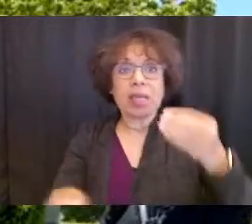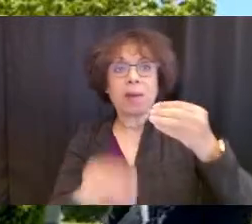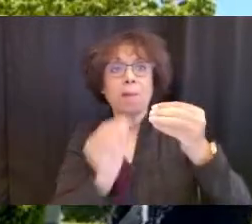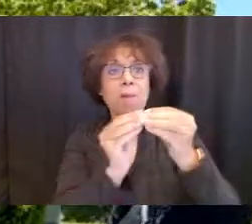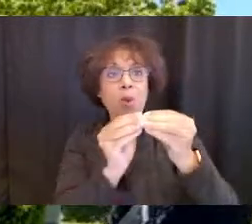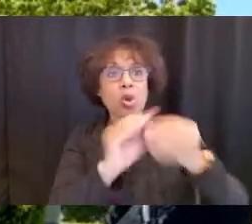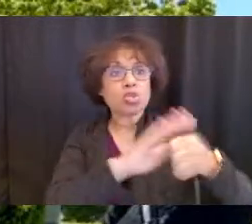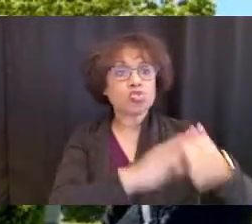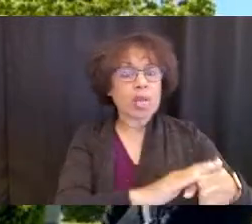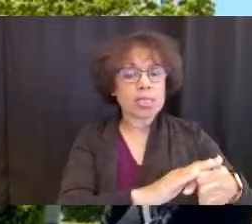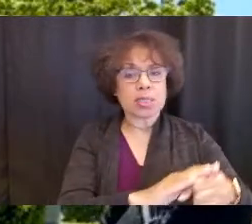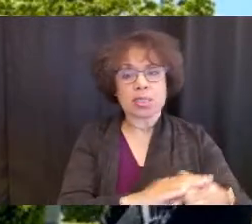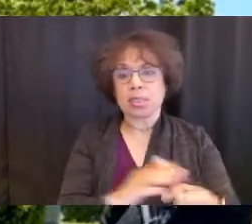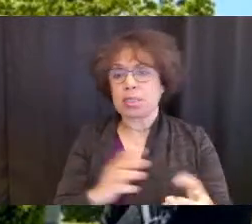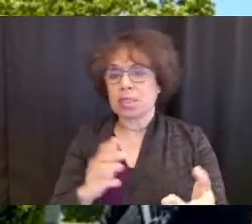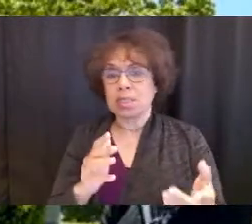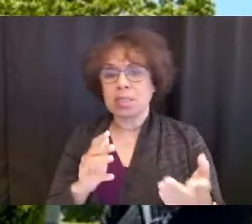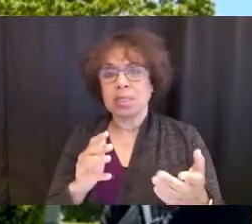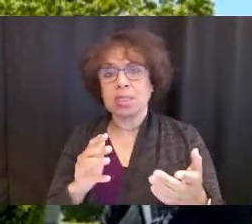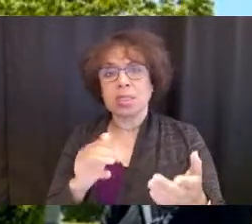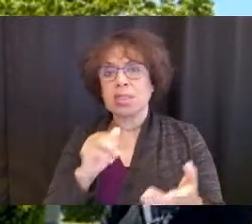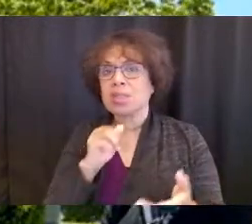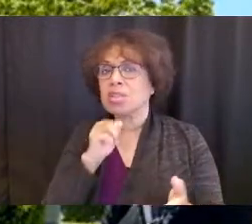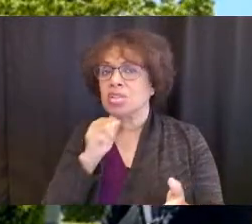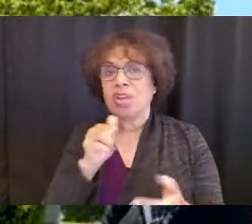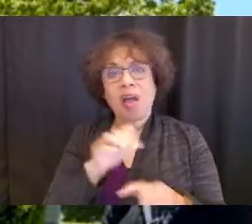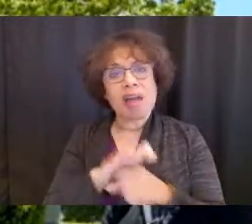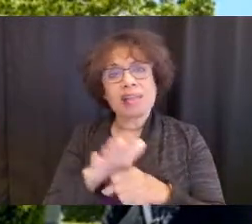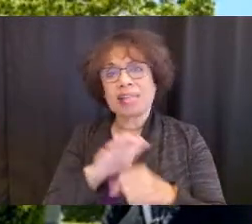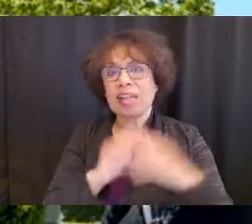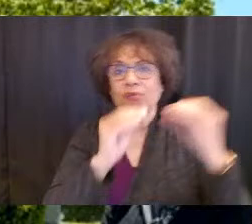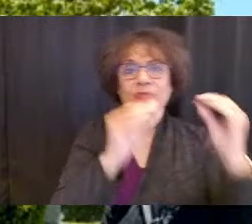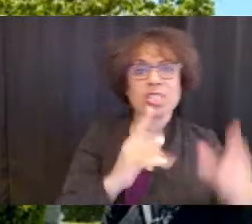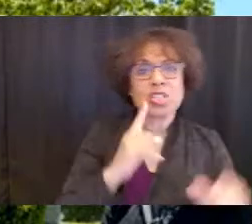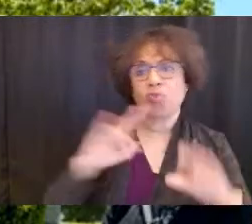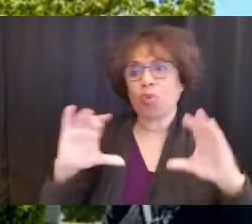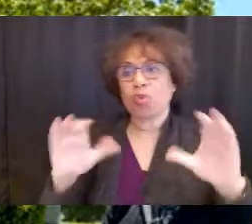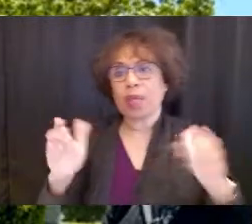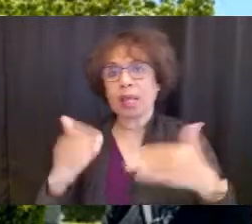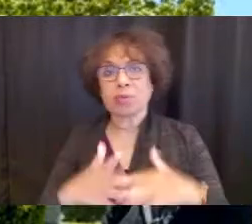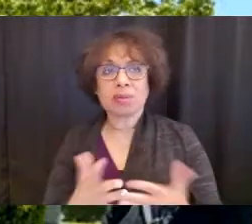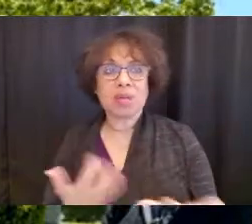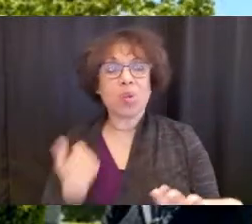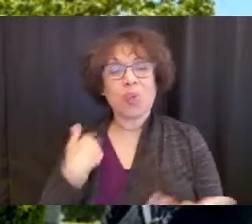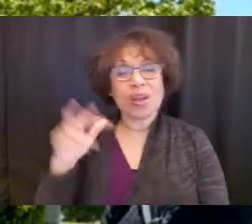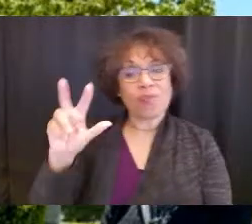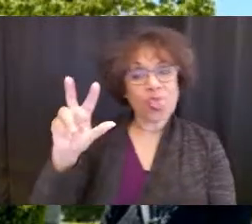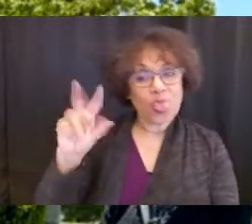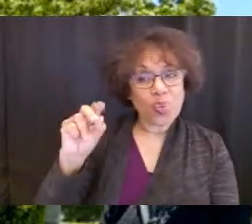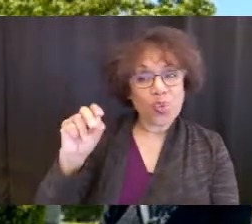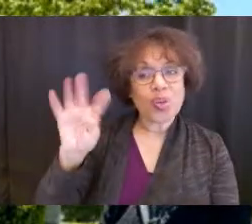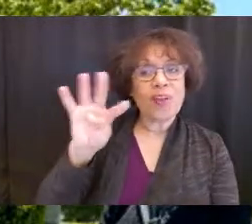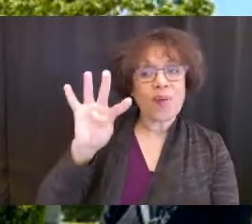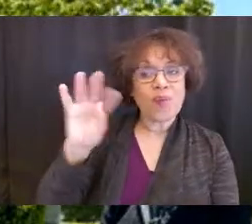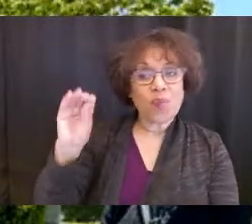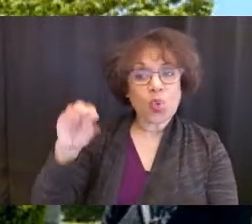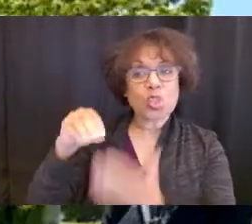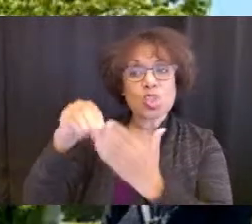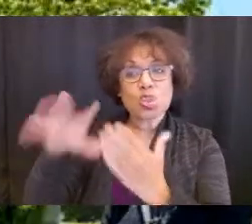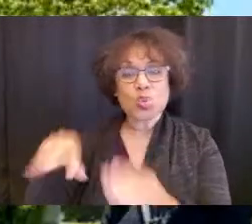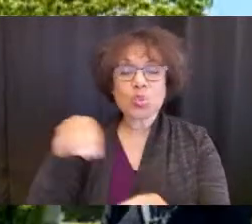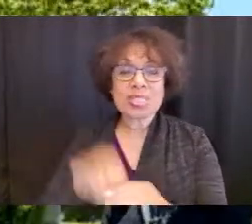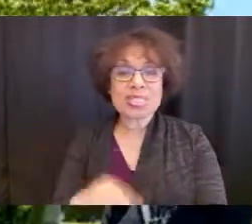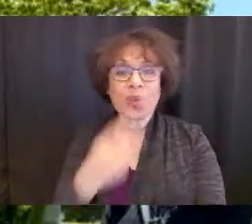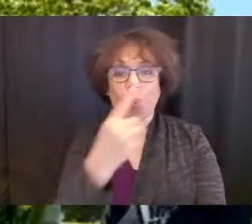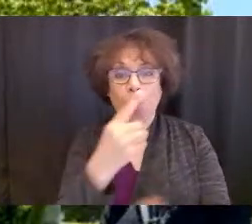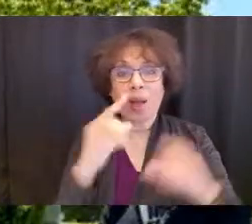have adequately staffed classrooms. So we already have classrooms with roughly 30 to 40 students in them. I've heard kindergarten classes